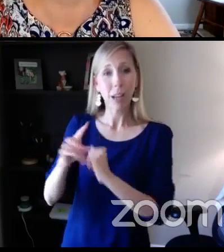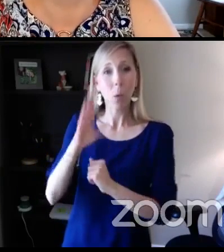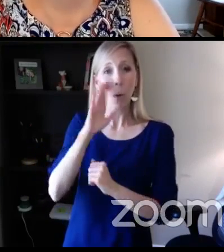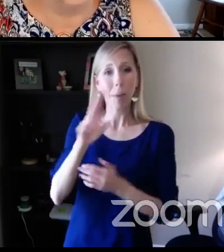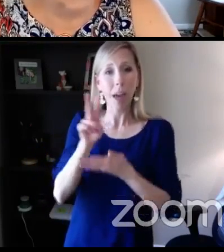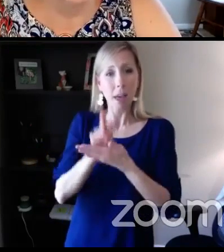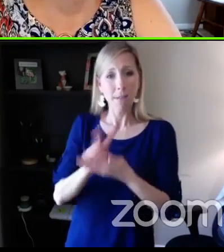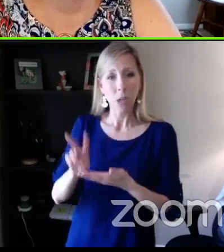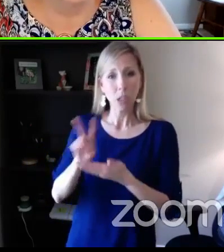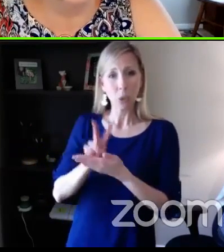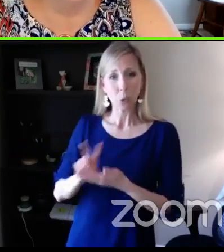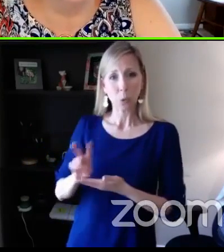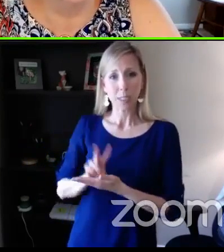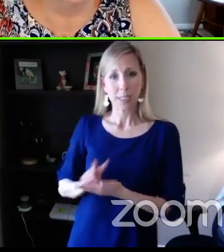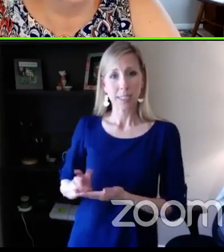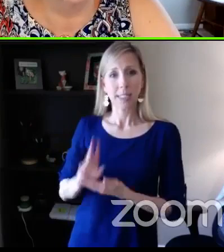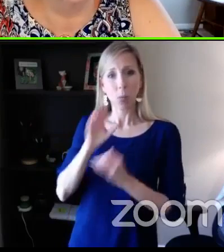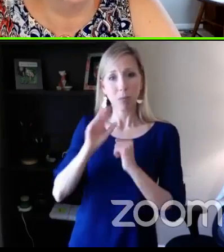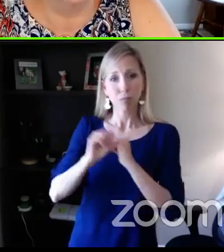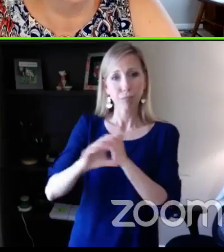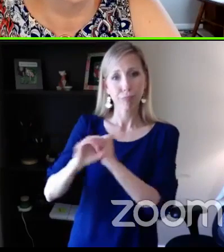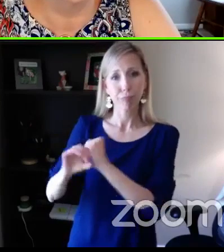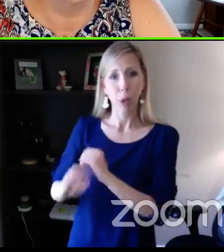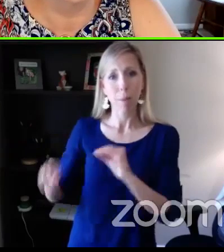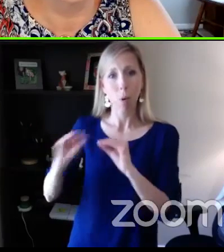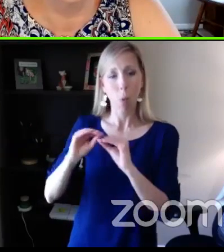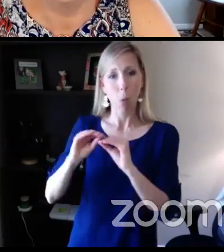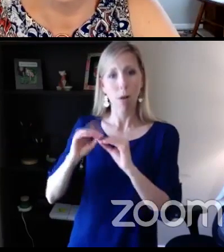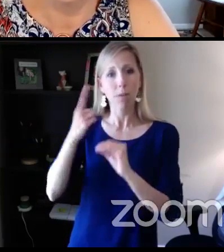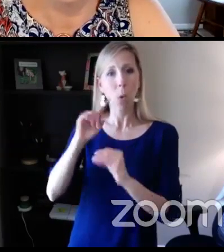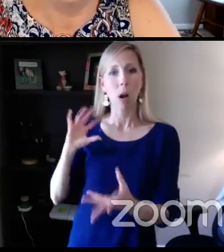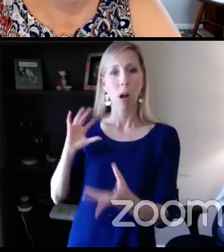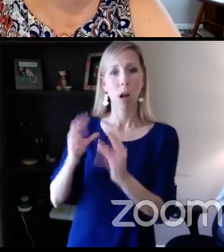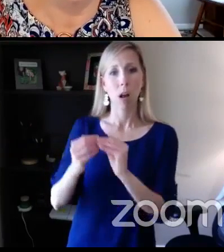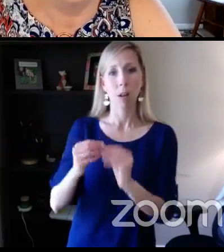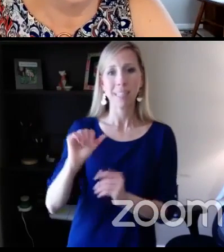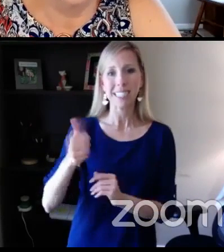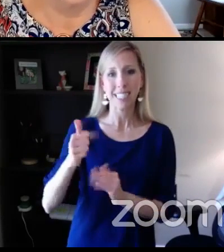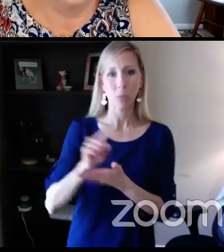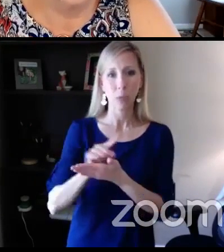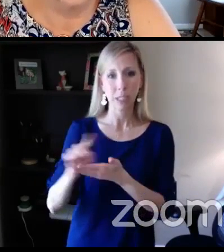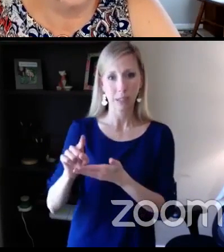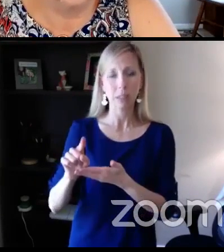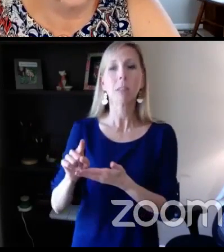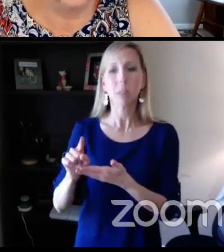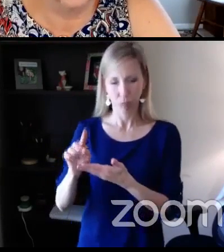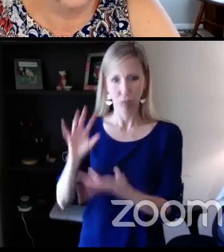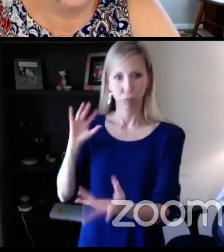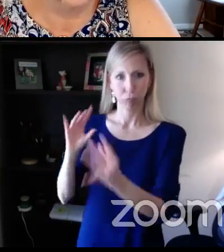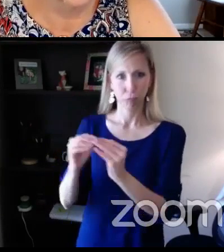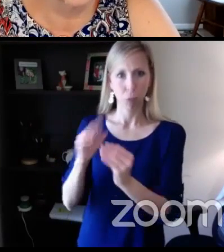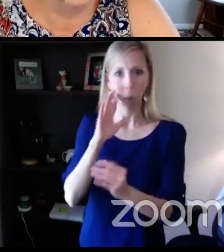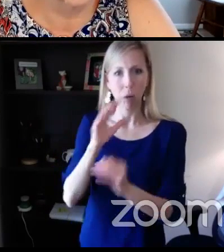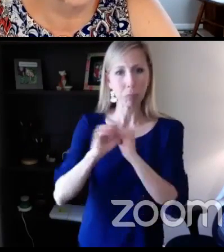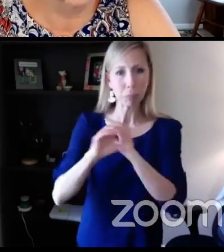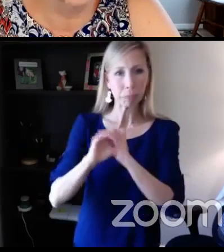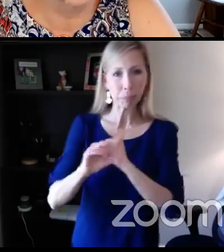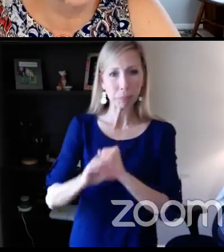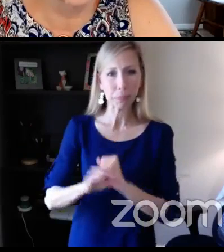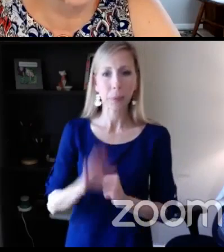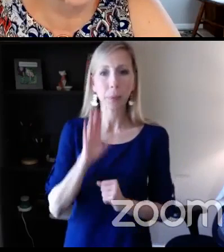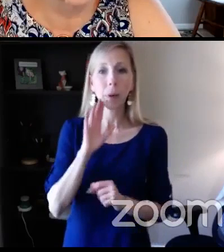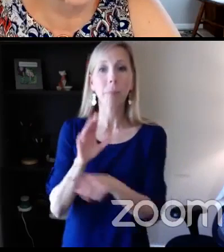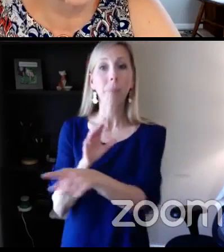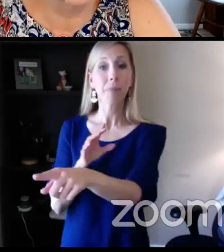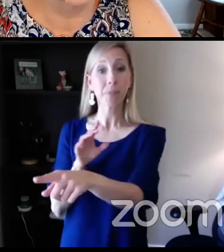right? Perfect. Okay. I do think we have a question. So Teresa, yes. Yes, this is Teresa. We have a